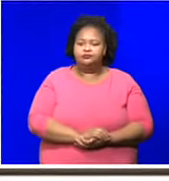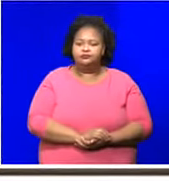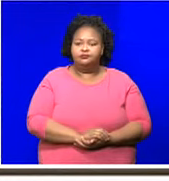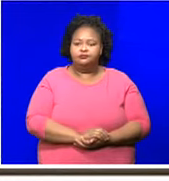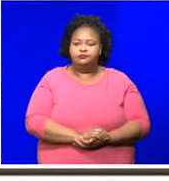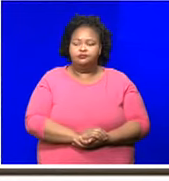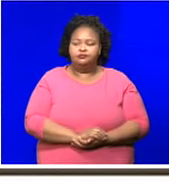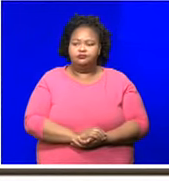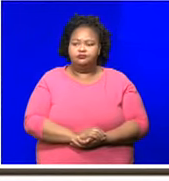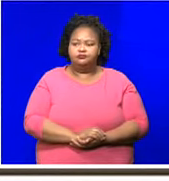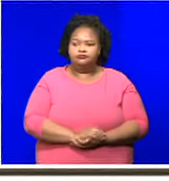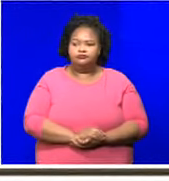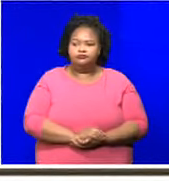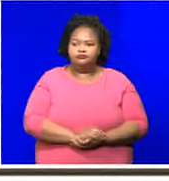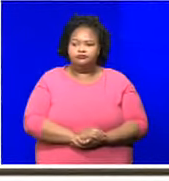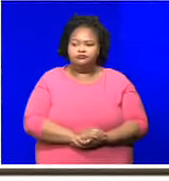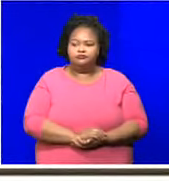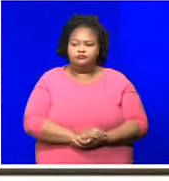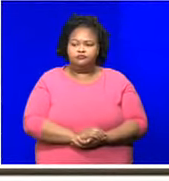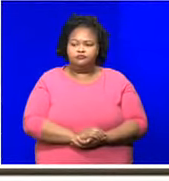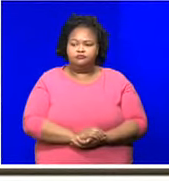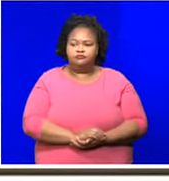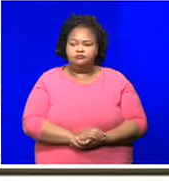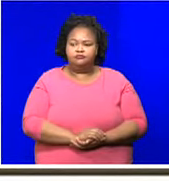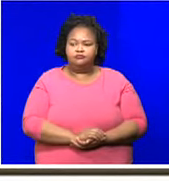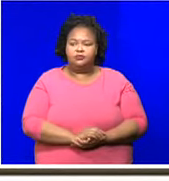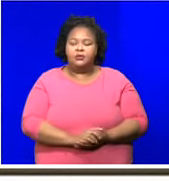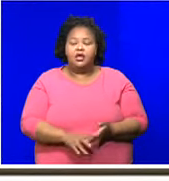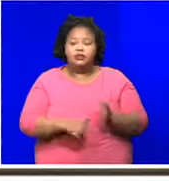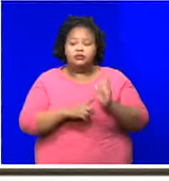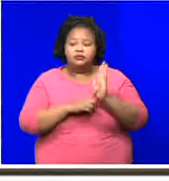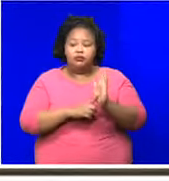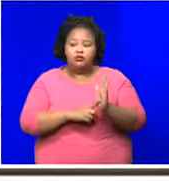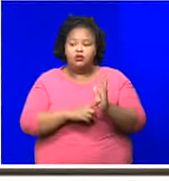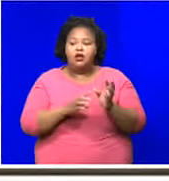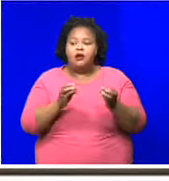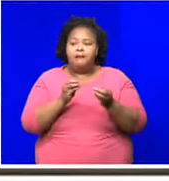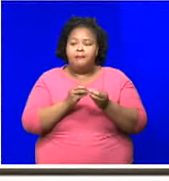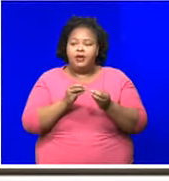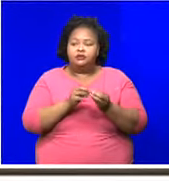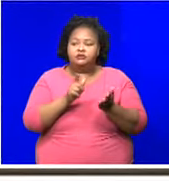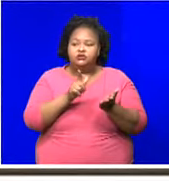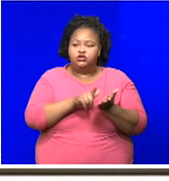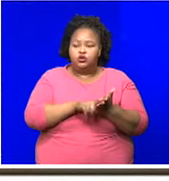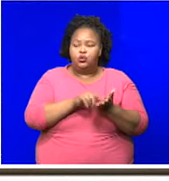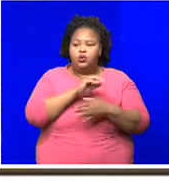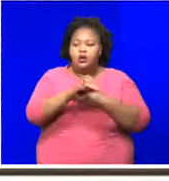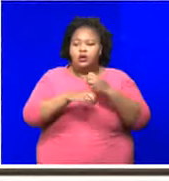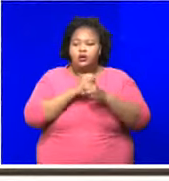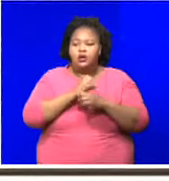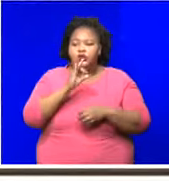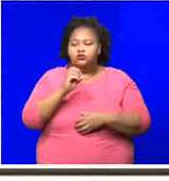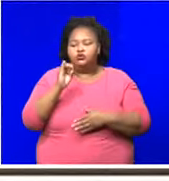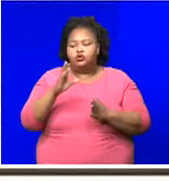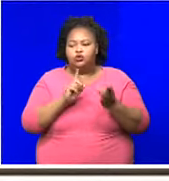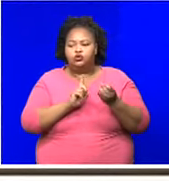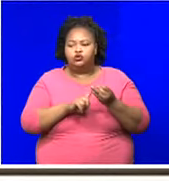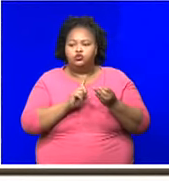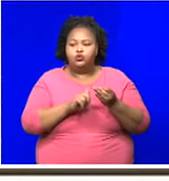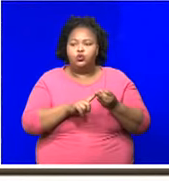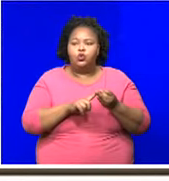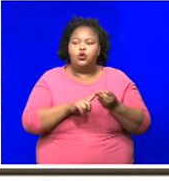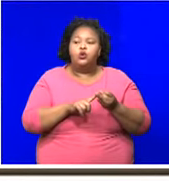Financial Institutions Bill of 2021 and Securities Act of 2010 and the